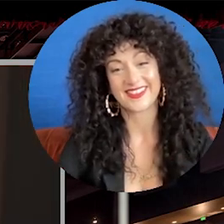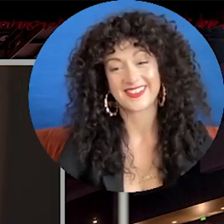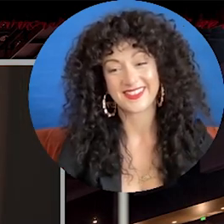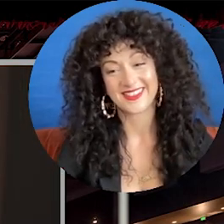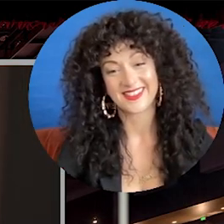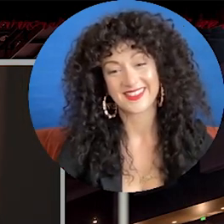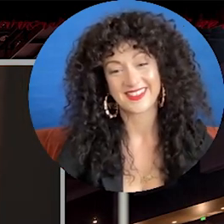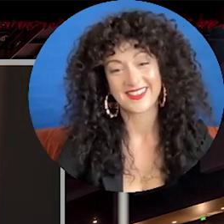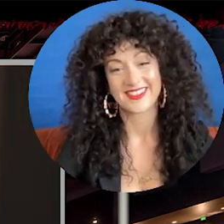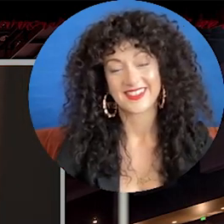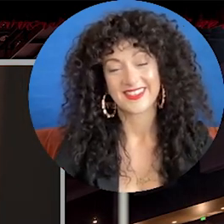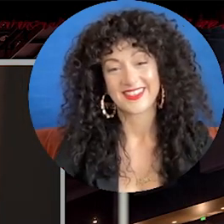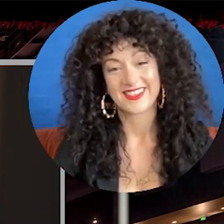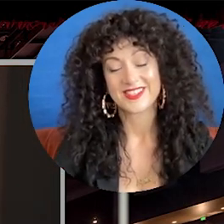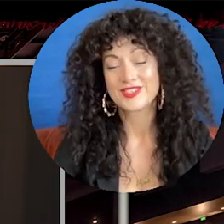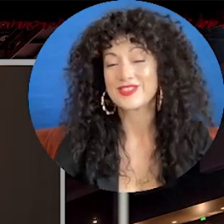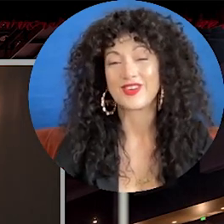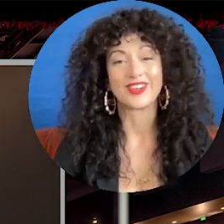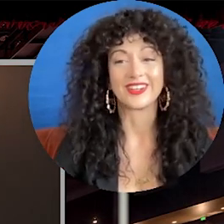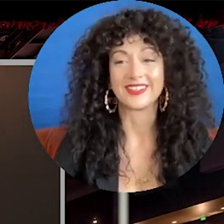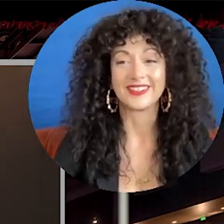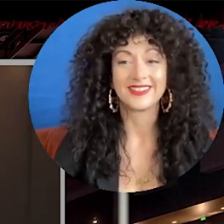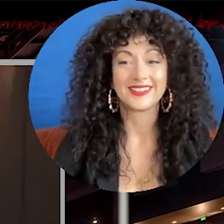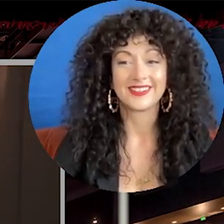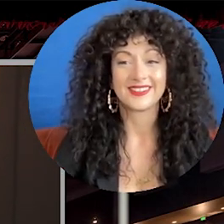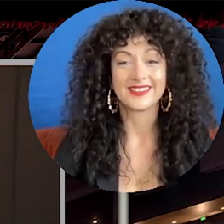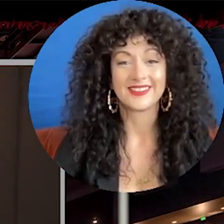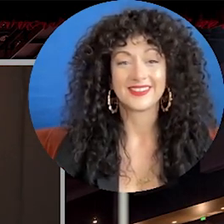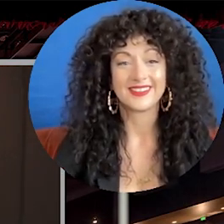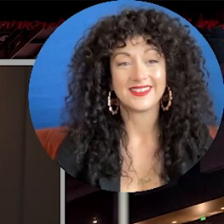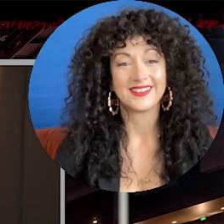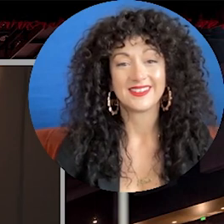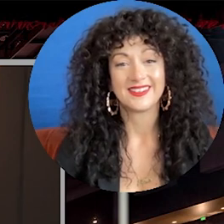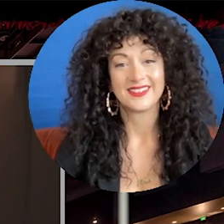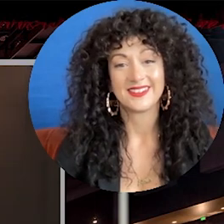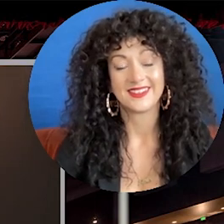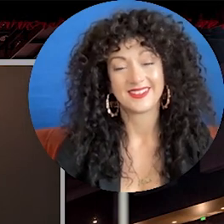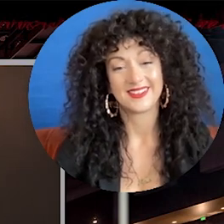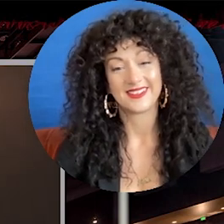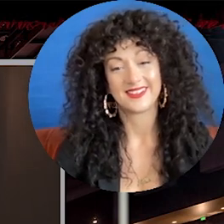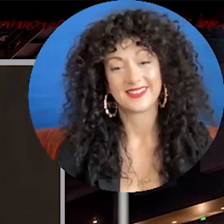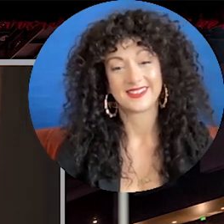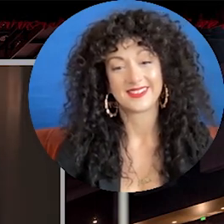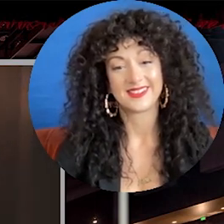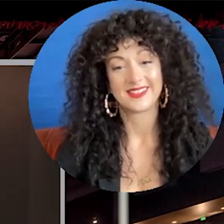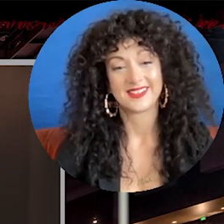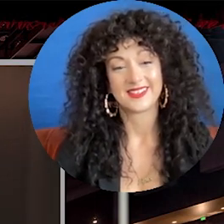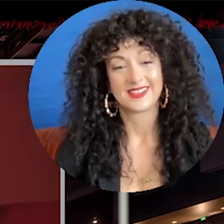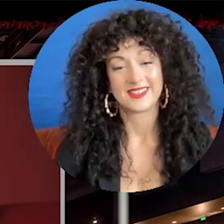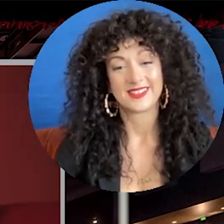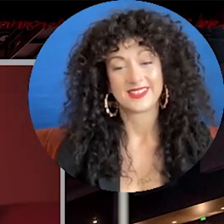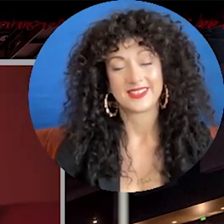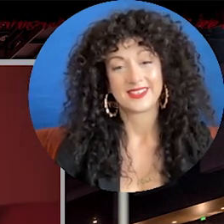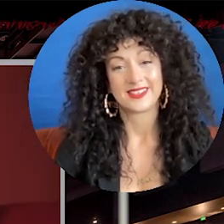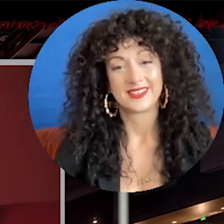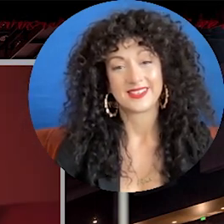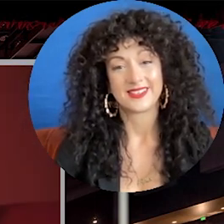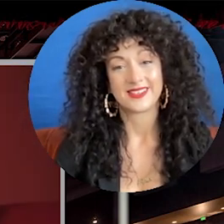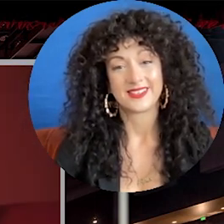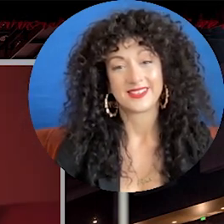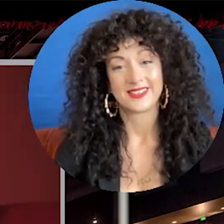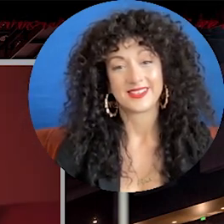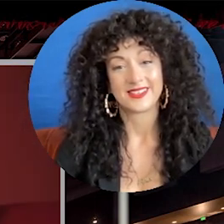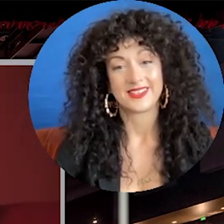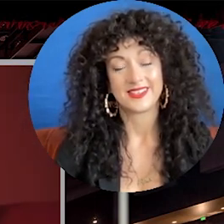Is there any message you'd like to say to all your fans out there? You know, if you're authentically yourself and only